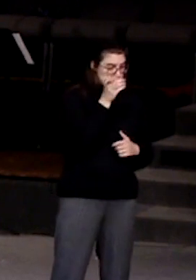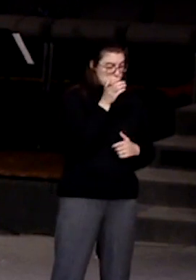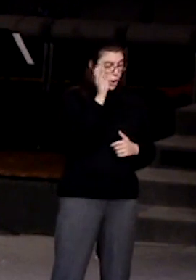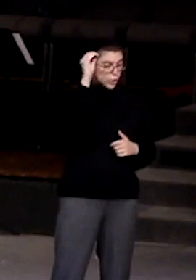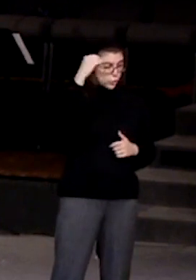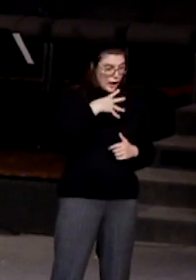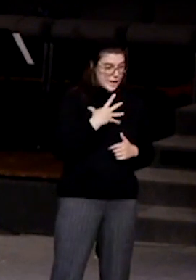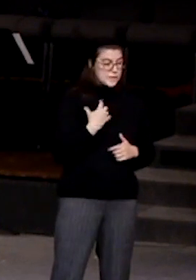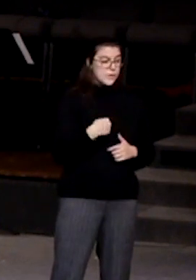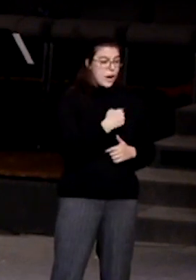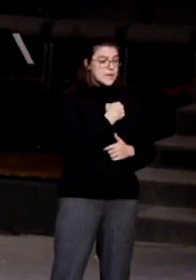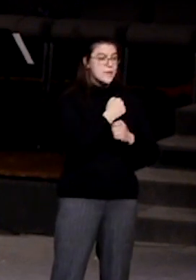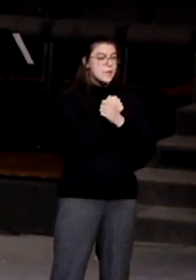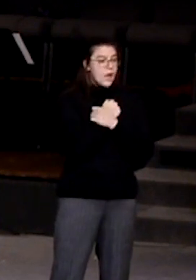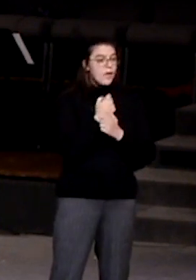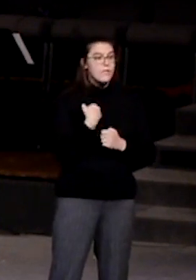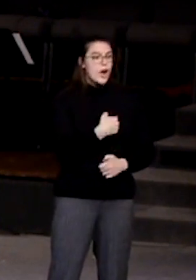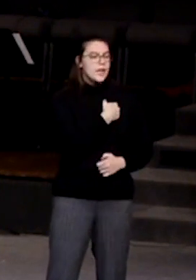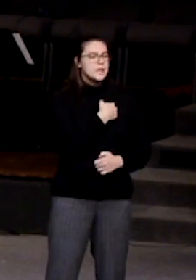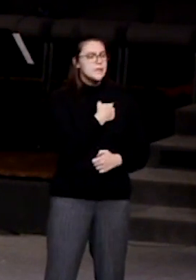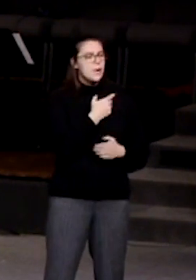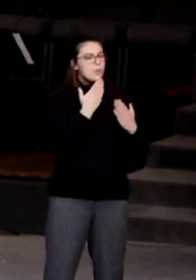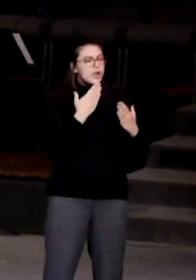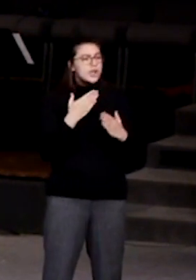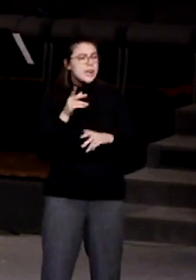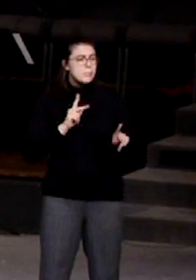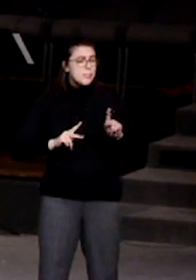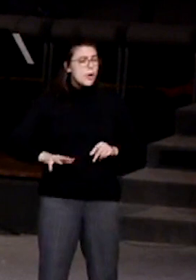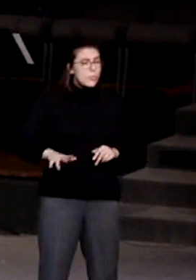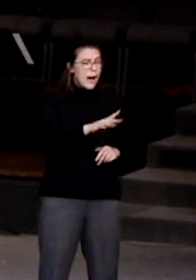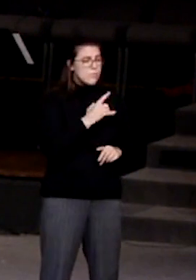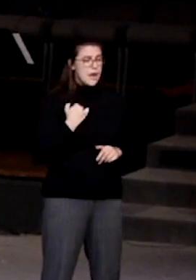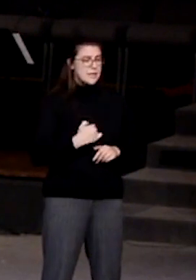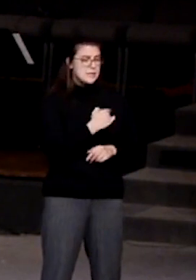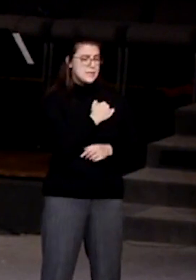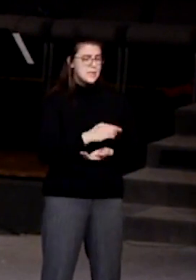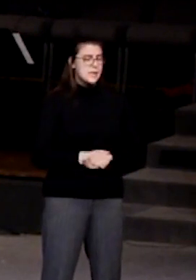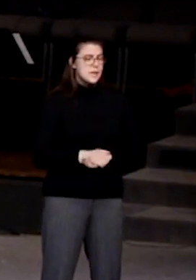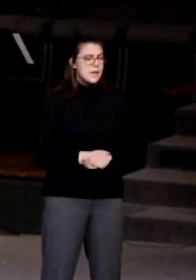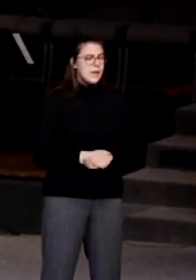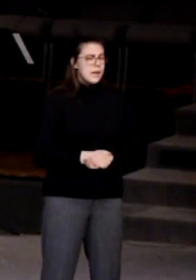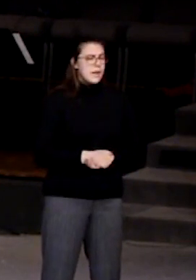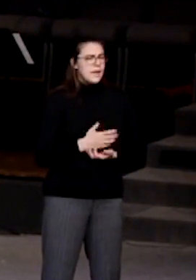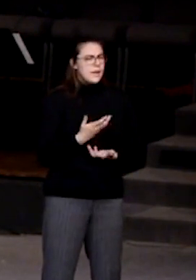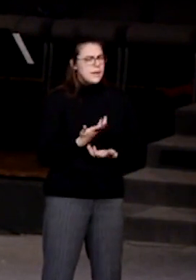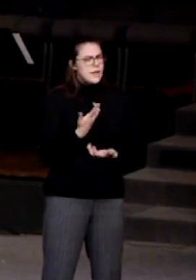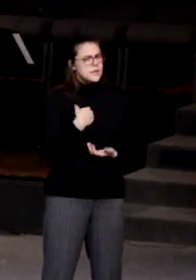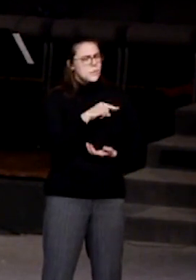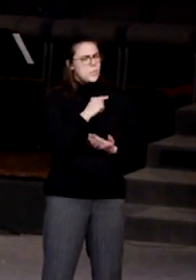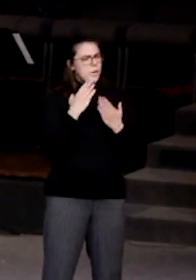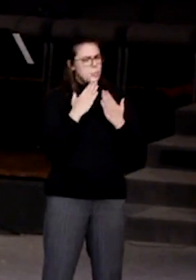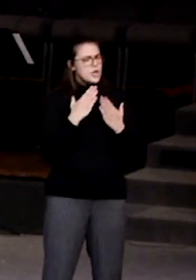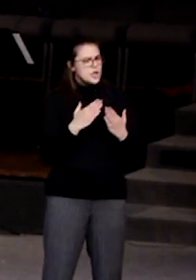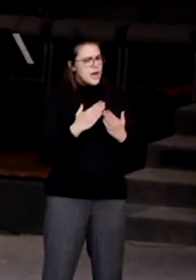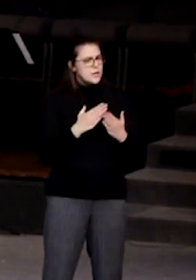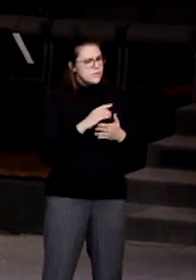His love for us, appreciate the people who are around us, and that as we appreciate those